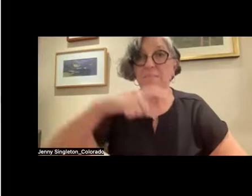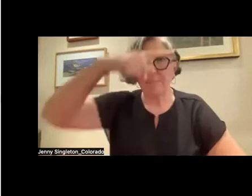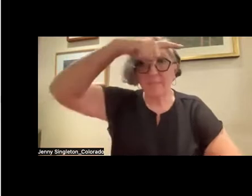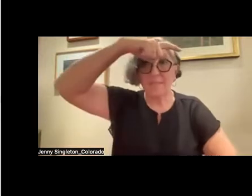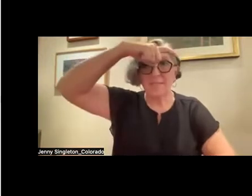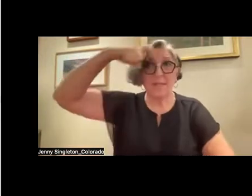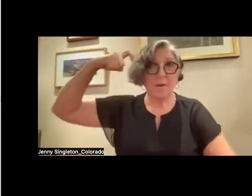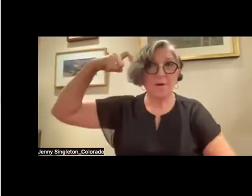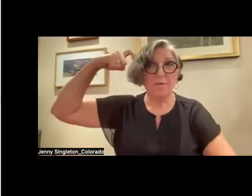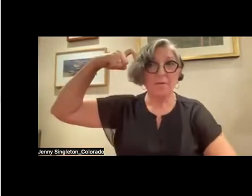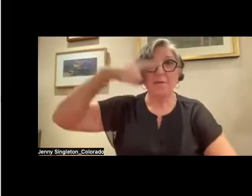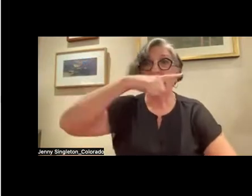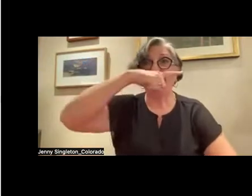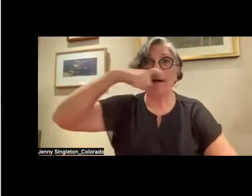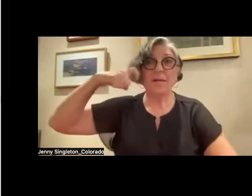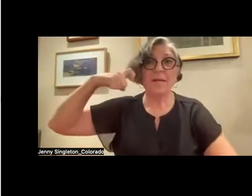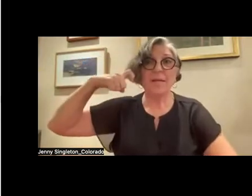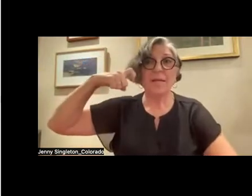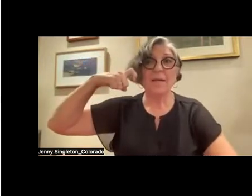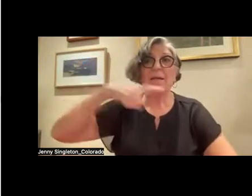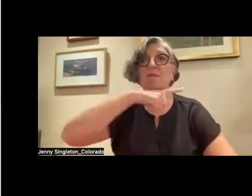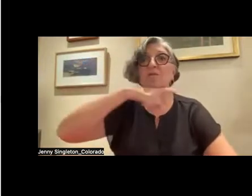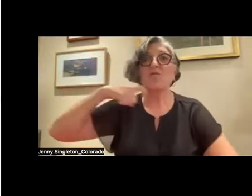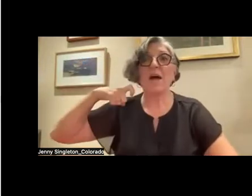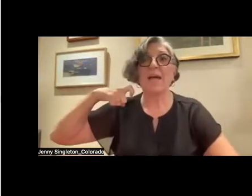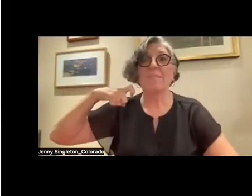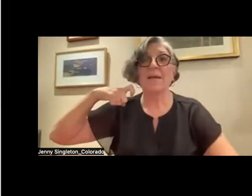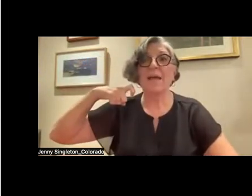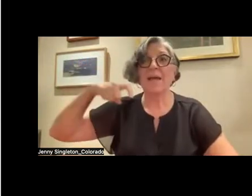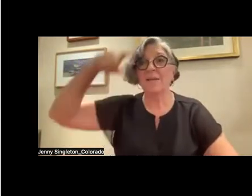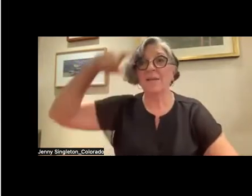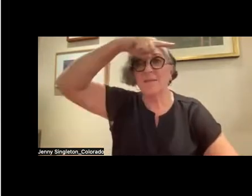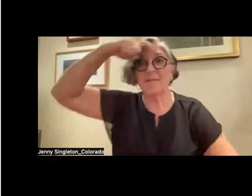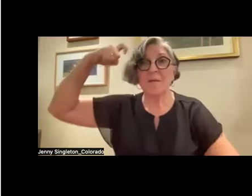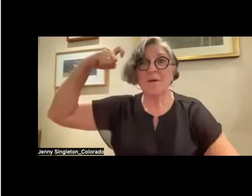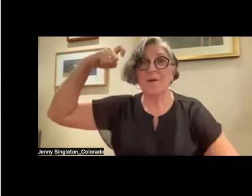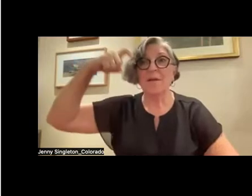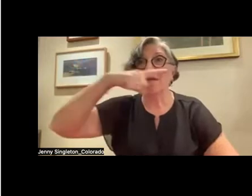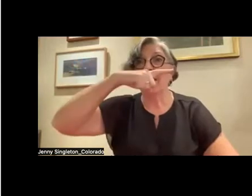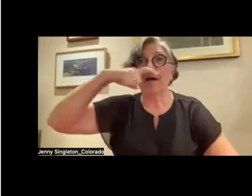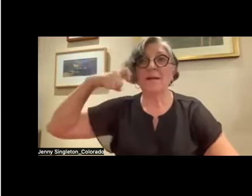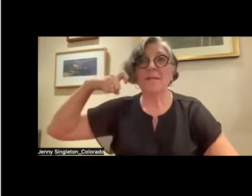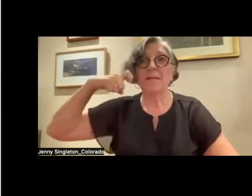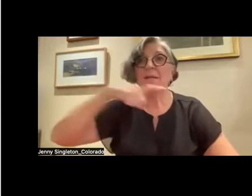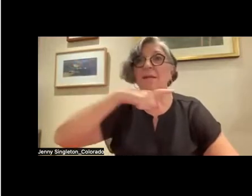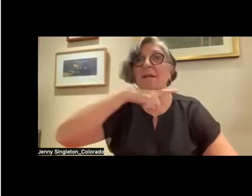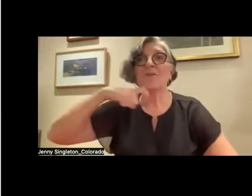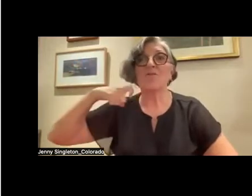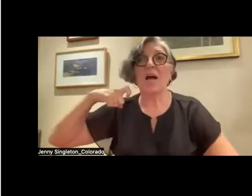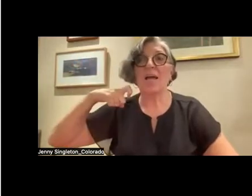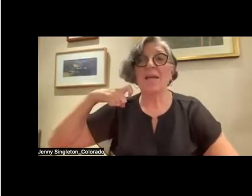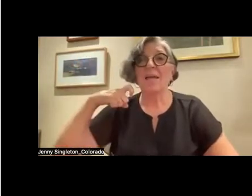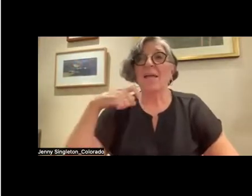dry. Summer, ugly, dry. Again, summer, ugly,